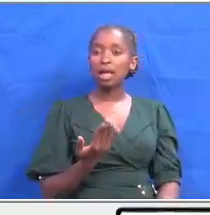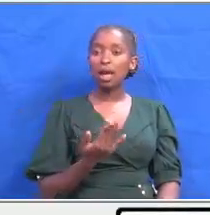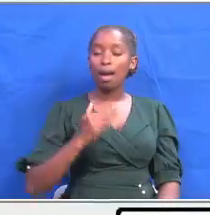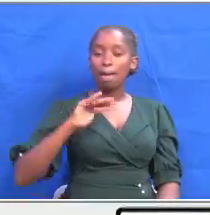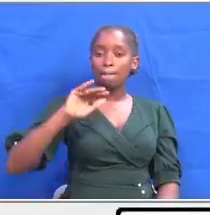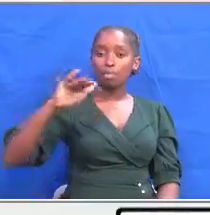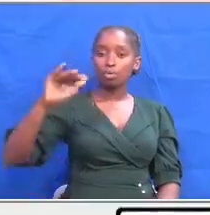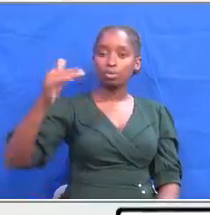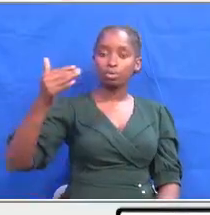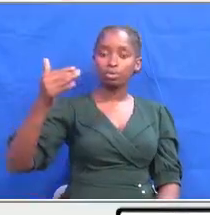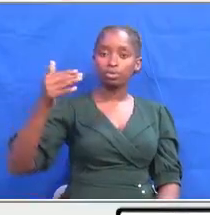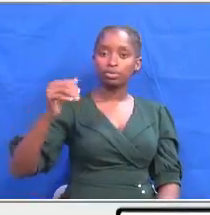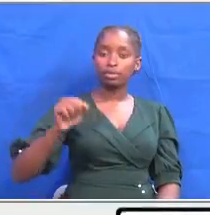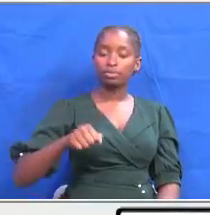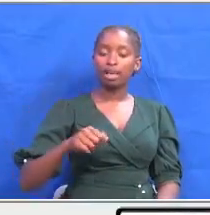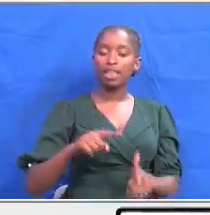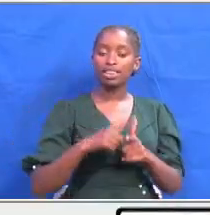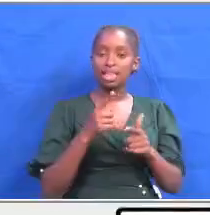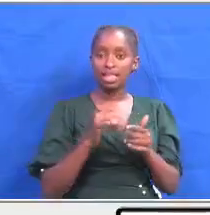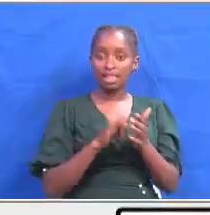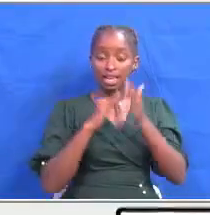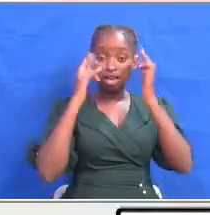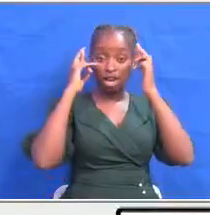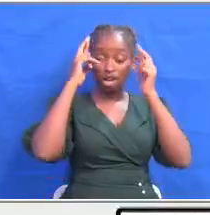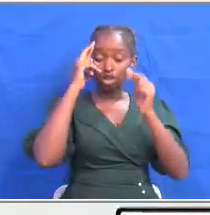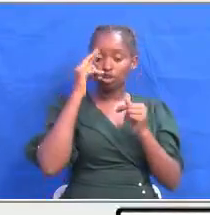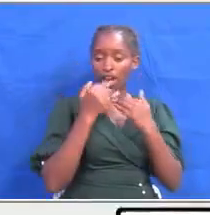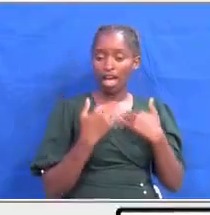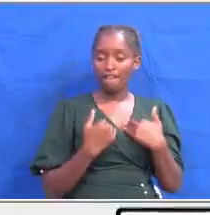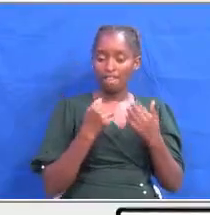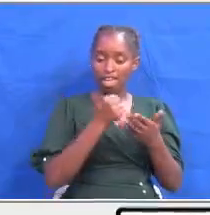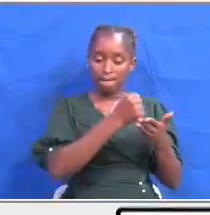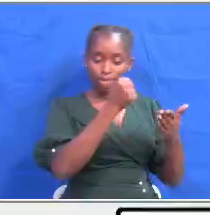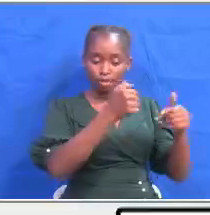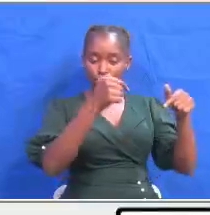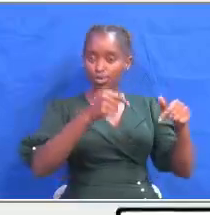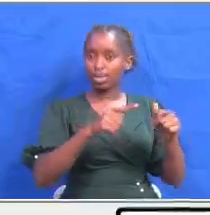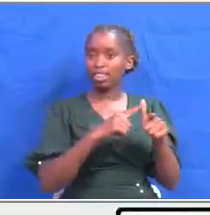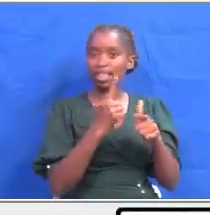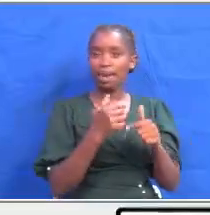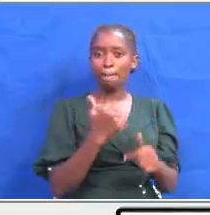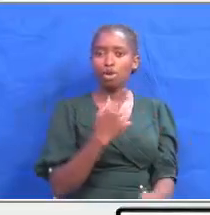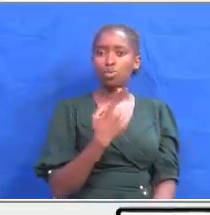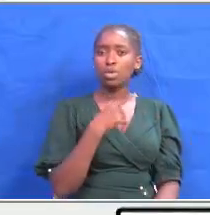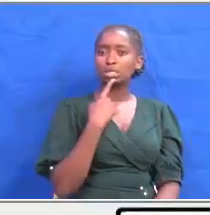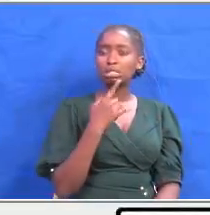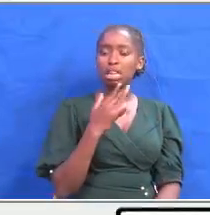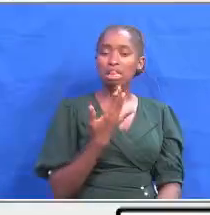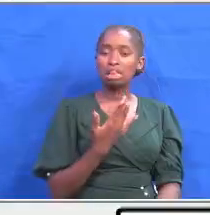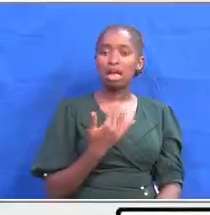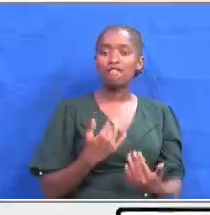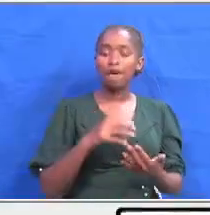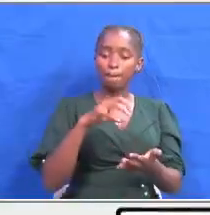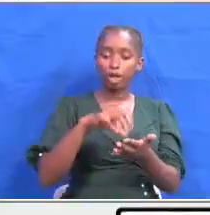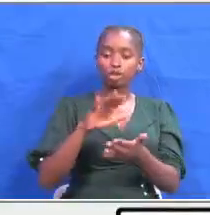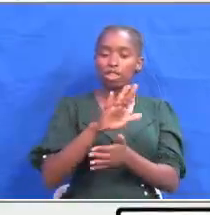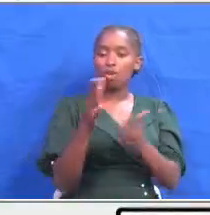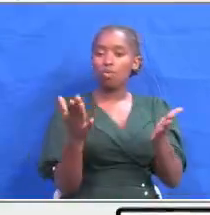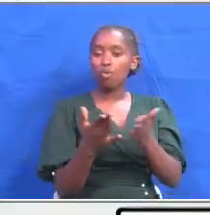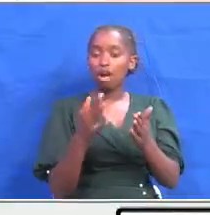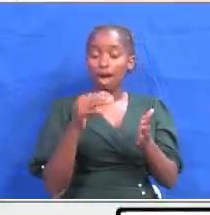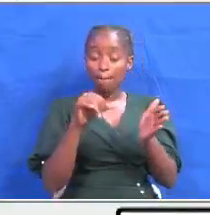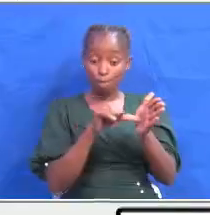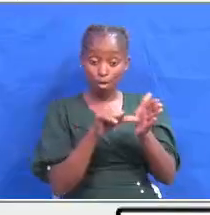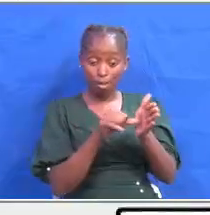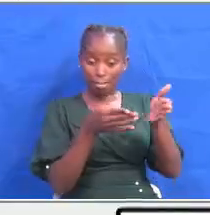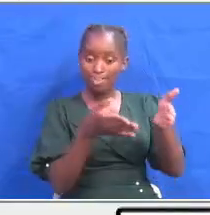Kenya, that is the reason why there is an impeachment today, and you are still saying this is their seat. So that's where the problem is. So I